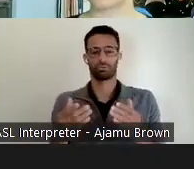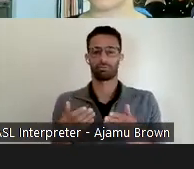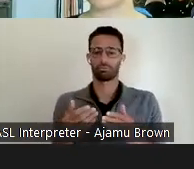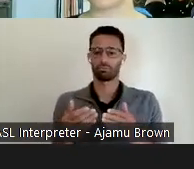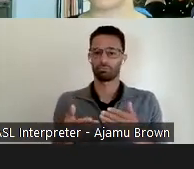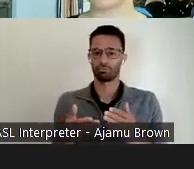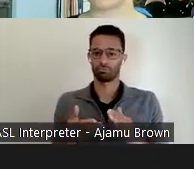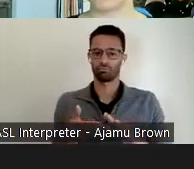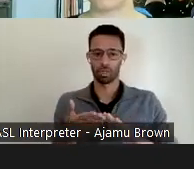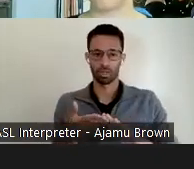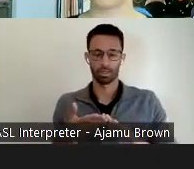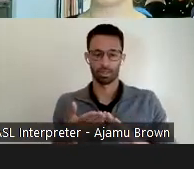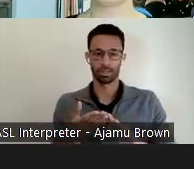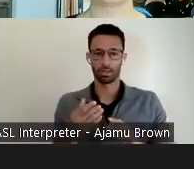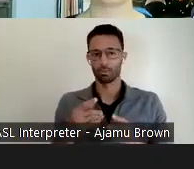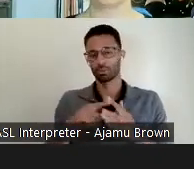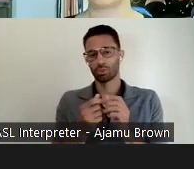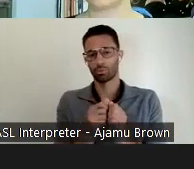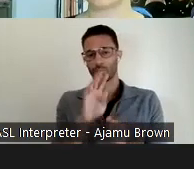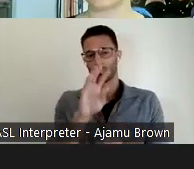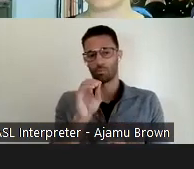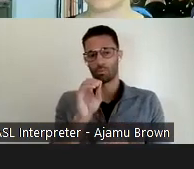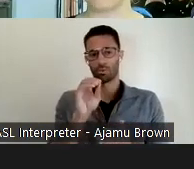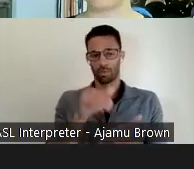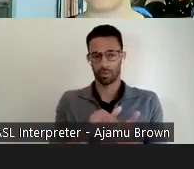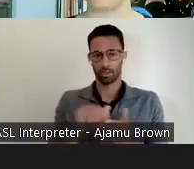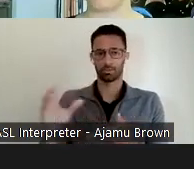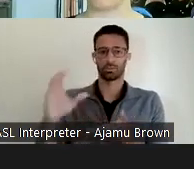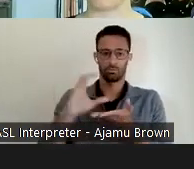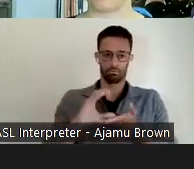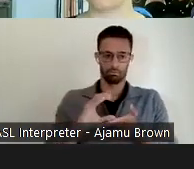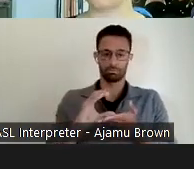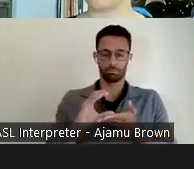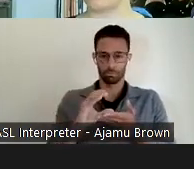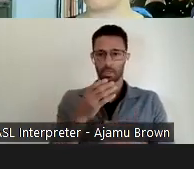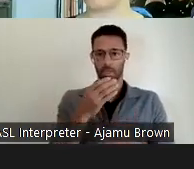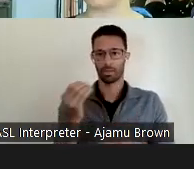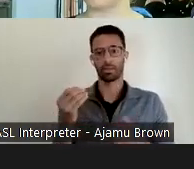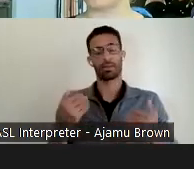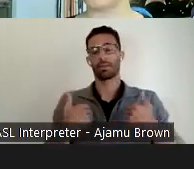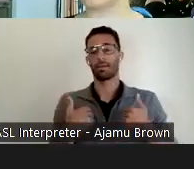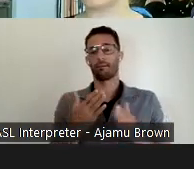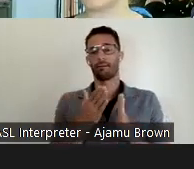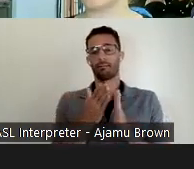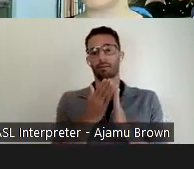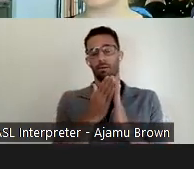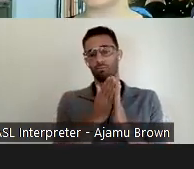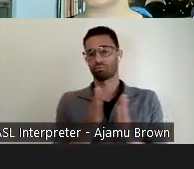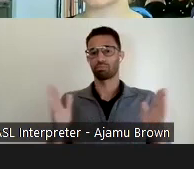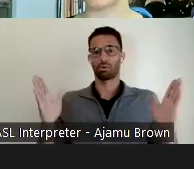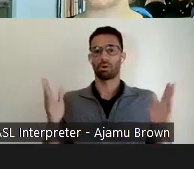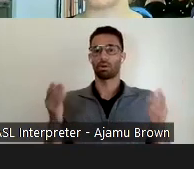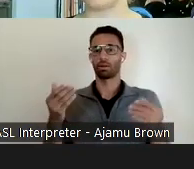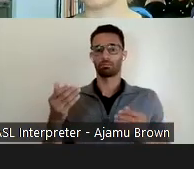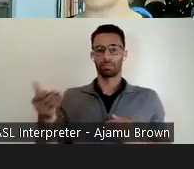40,000 from them to launch the pilot. And they really gave a broad invitation to build